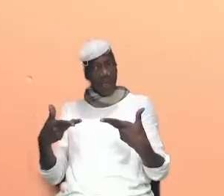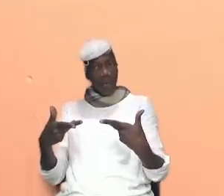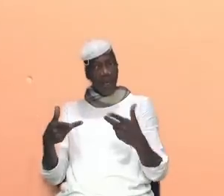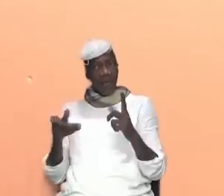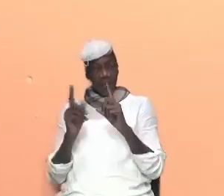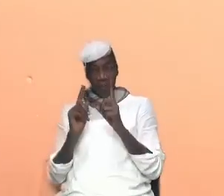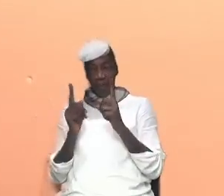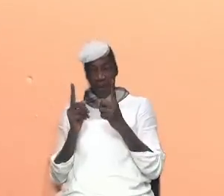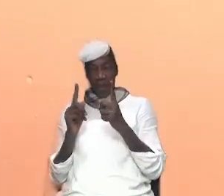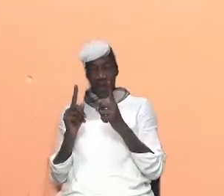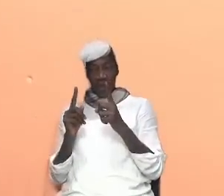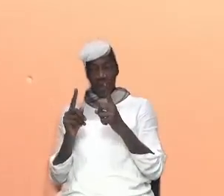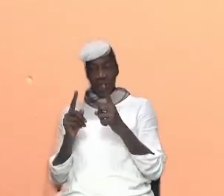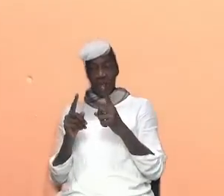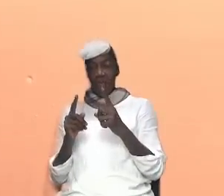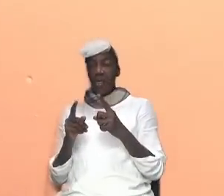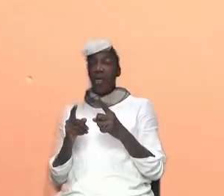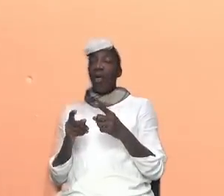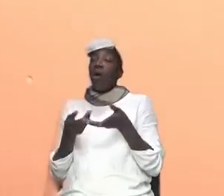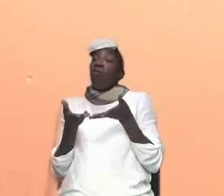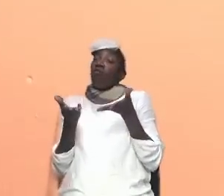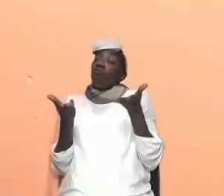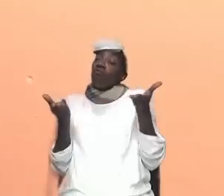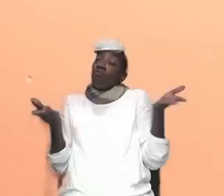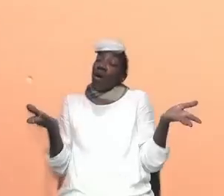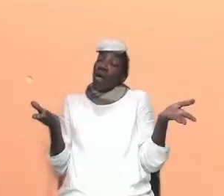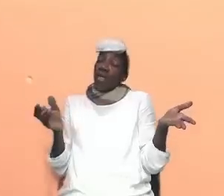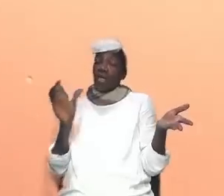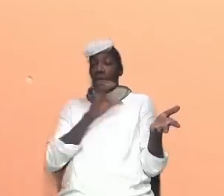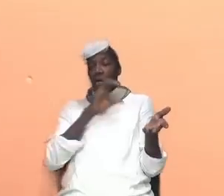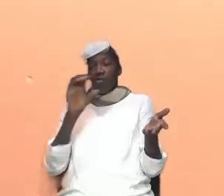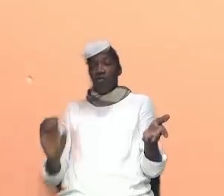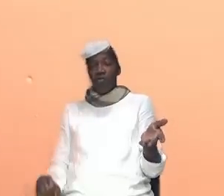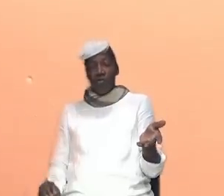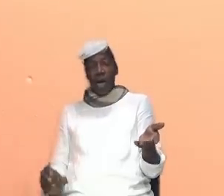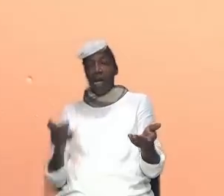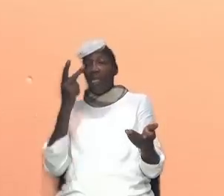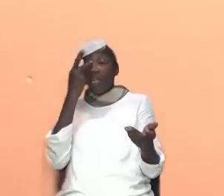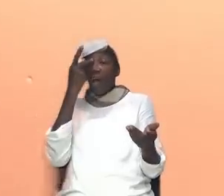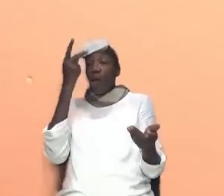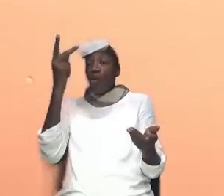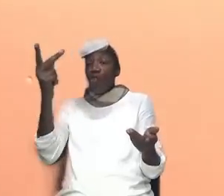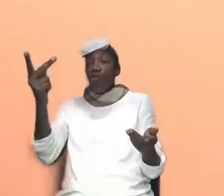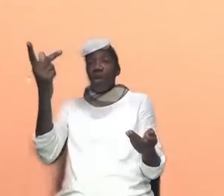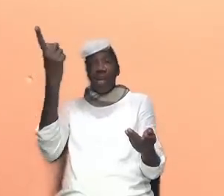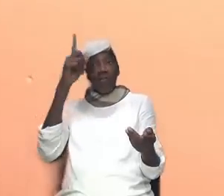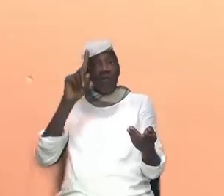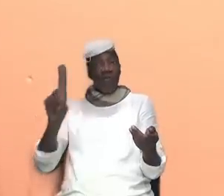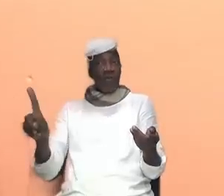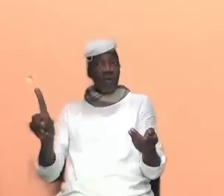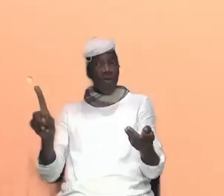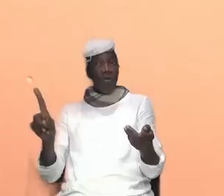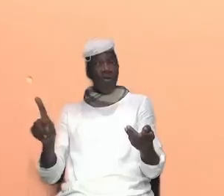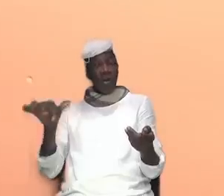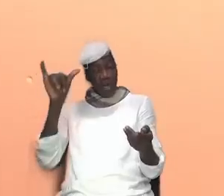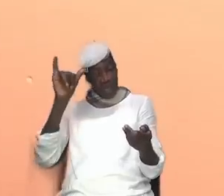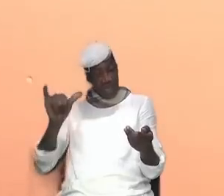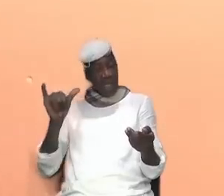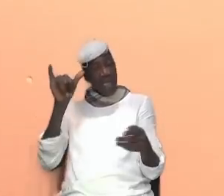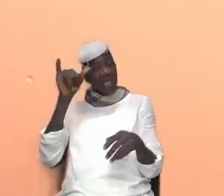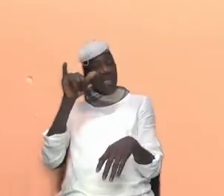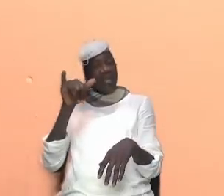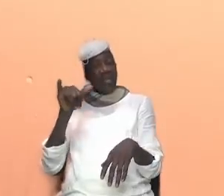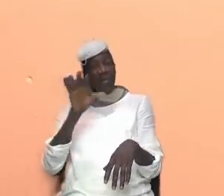about what will Christ be looking for. Yes, he's going to call upon us to give an account.